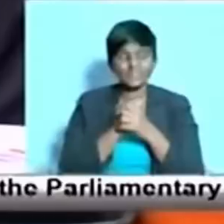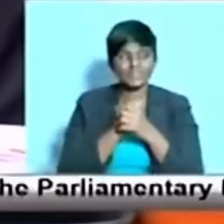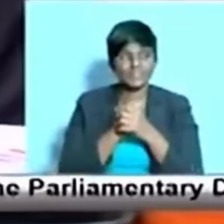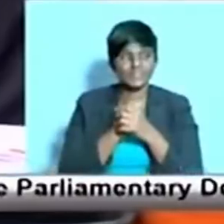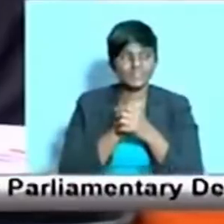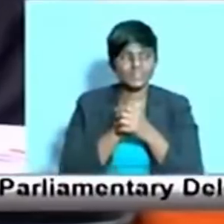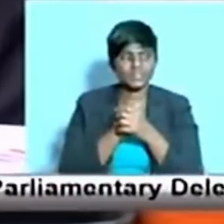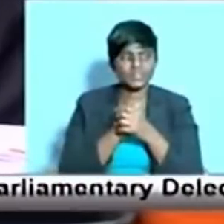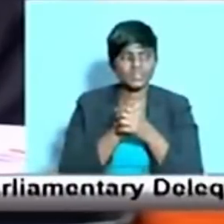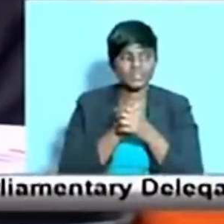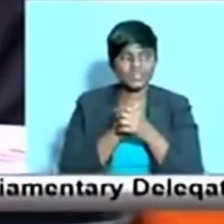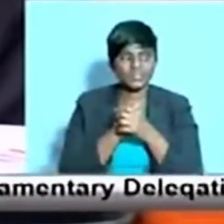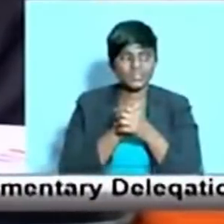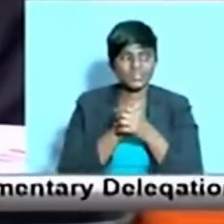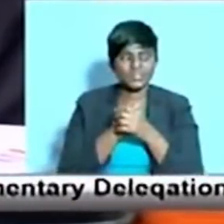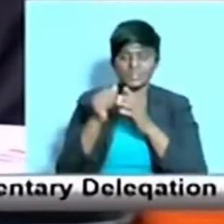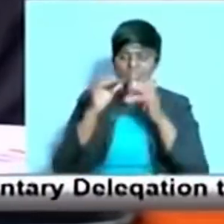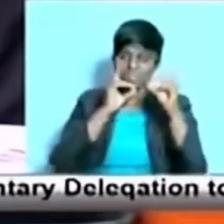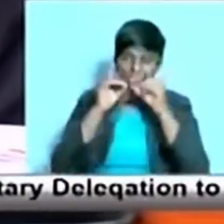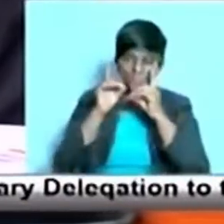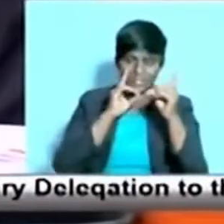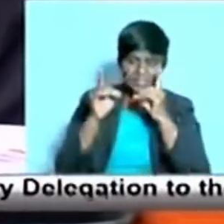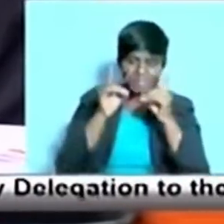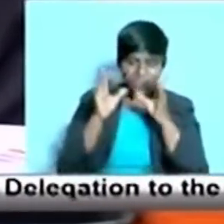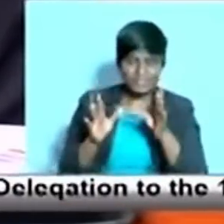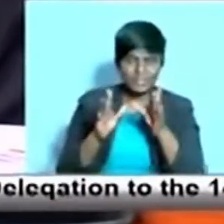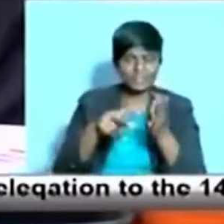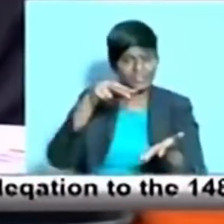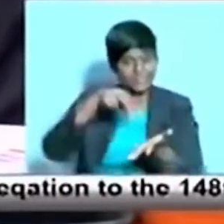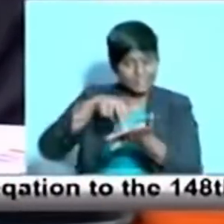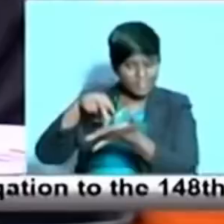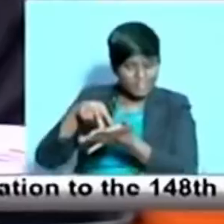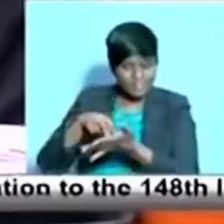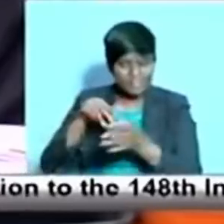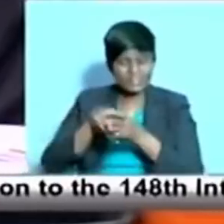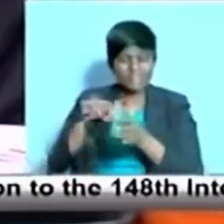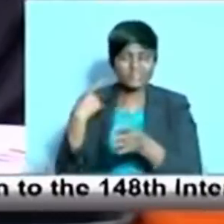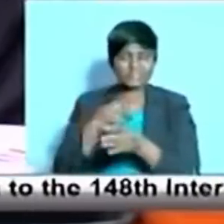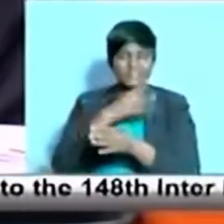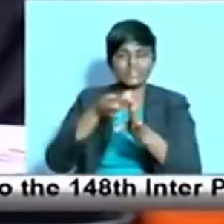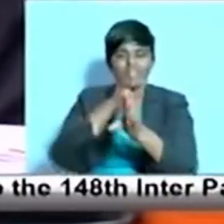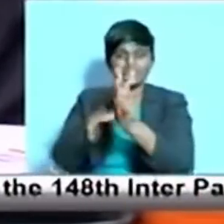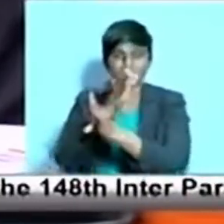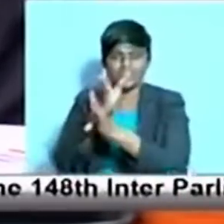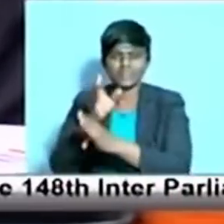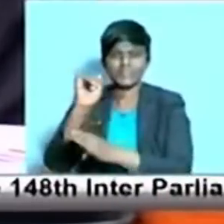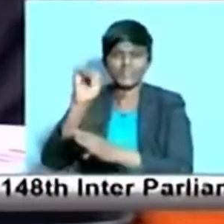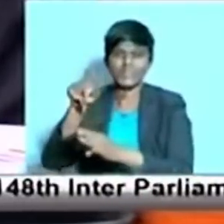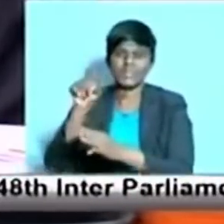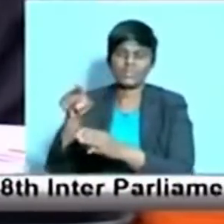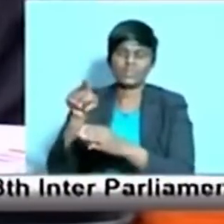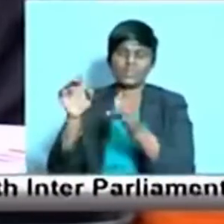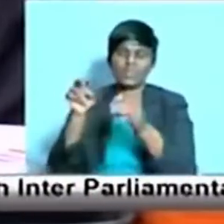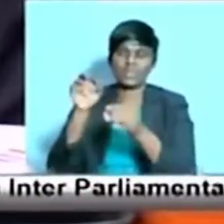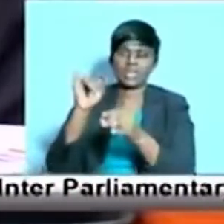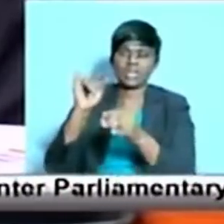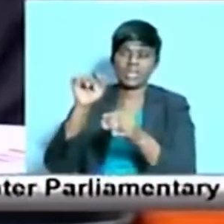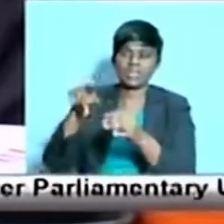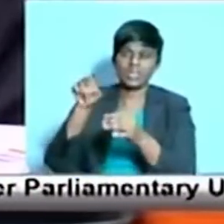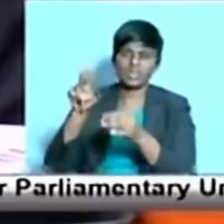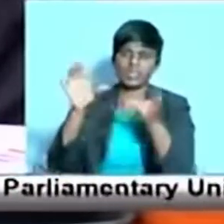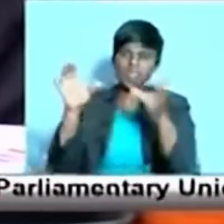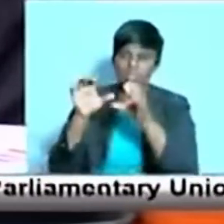The debaters who have been rising on the floor of this House have been referring to the IPU Committee of Zambia as